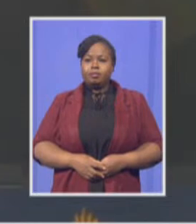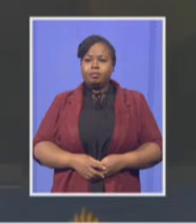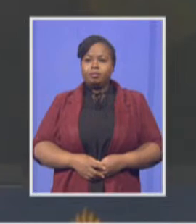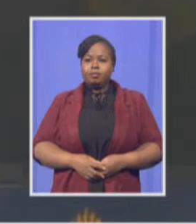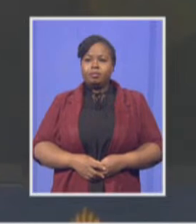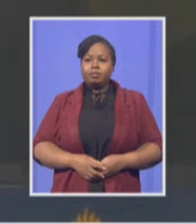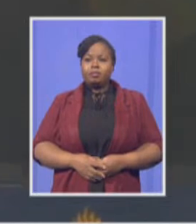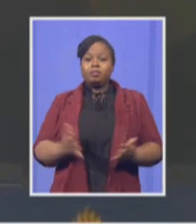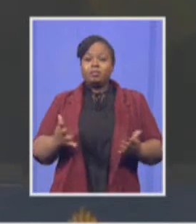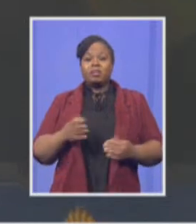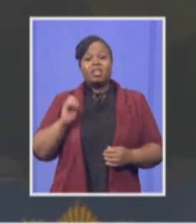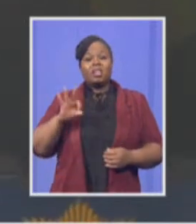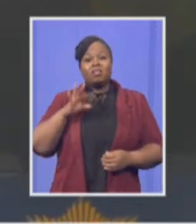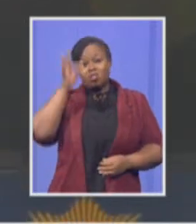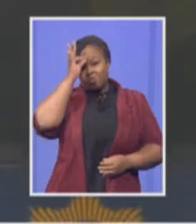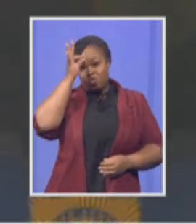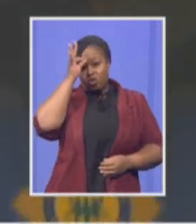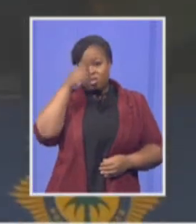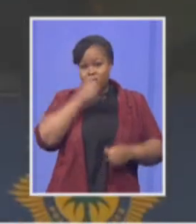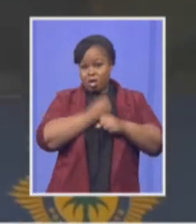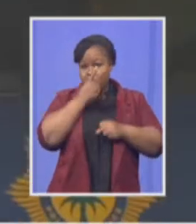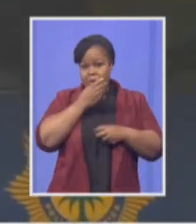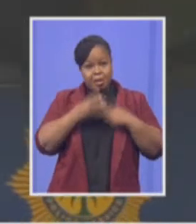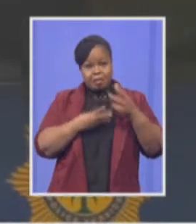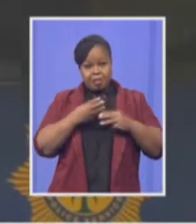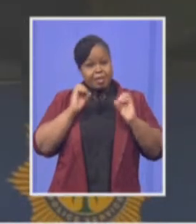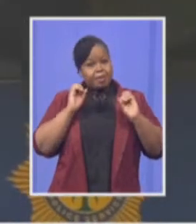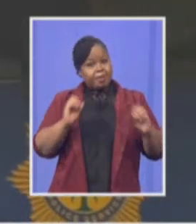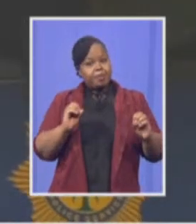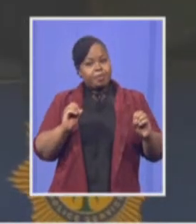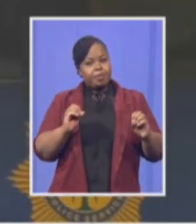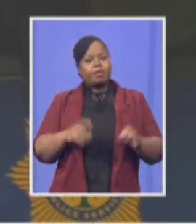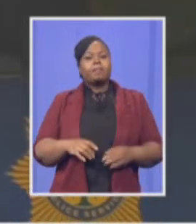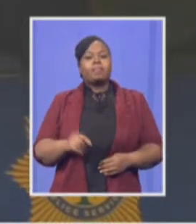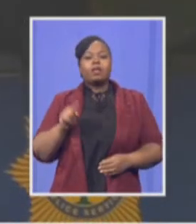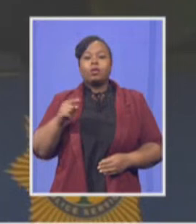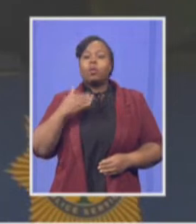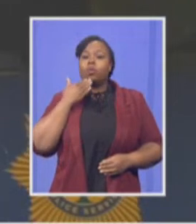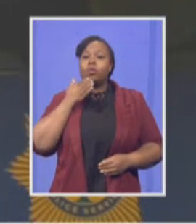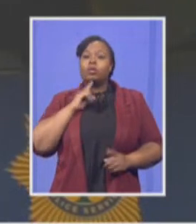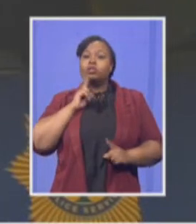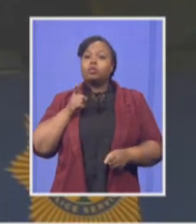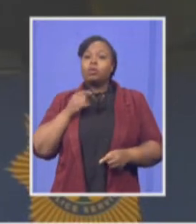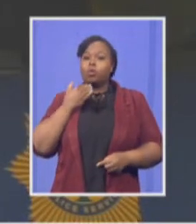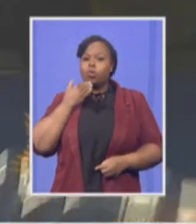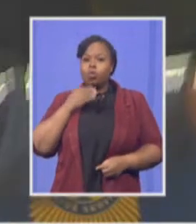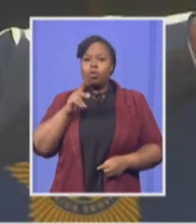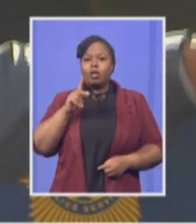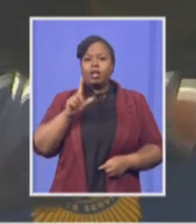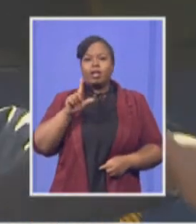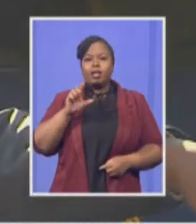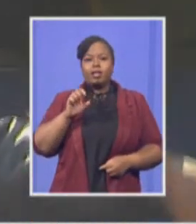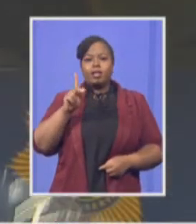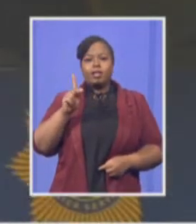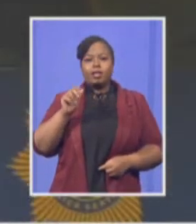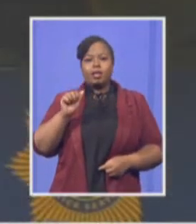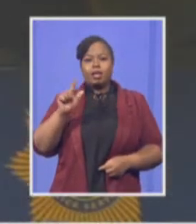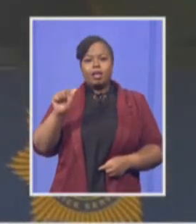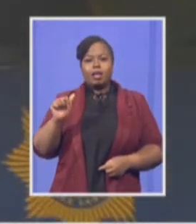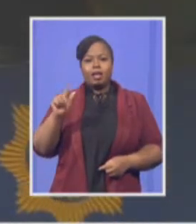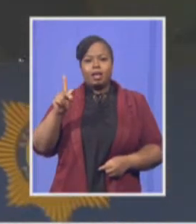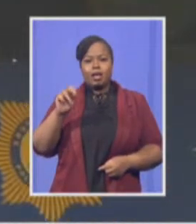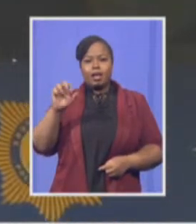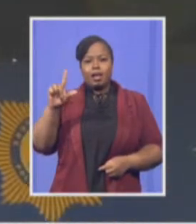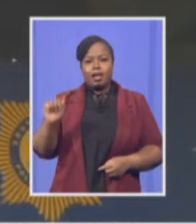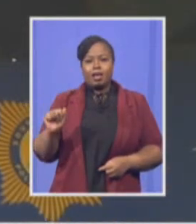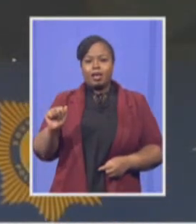Uma amaphoyisa le Gauteng angasebenzi ukhona Colonel Likalakala. Xa ubabutsa uri barithola kae Colonel